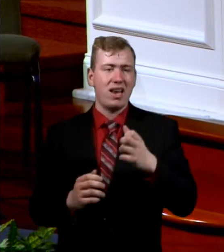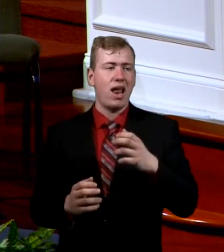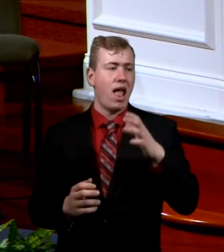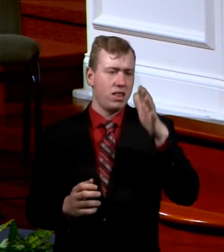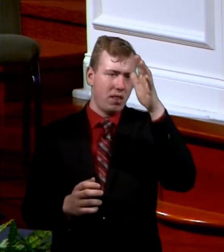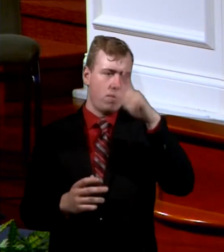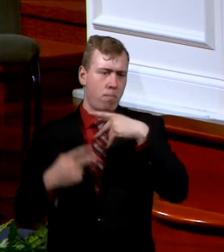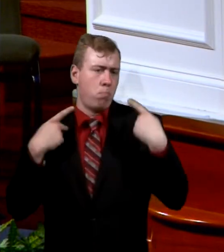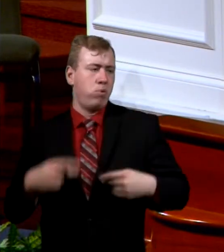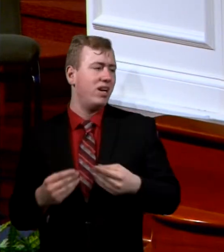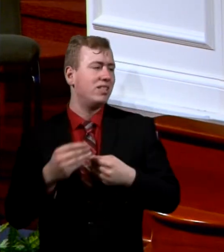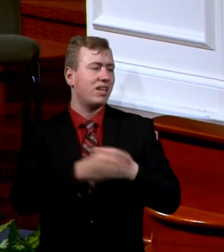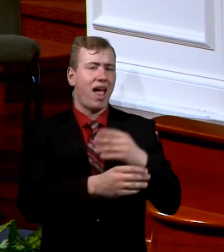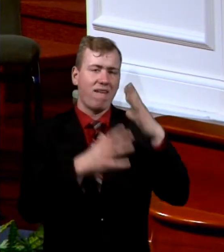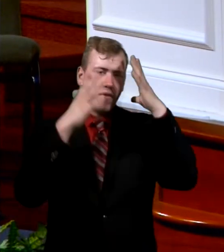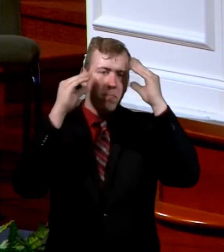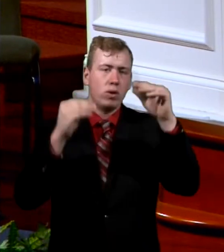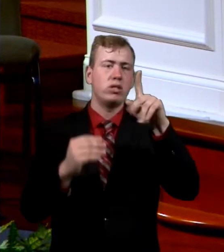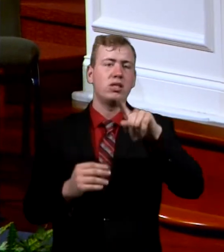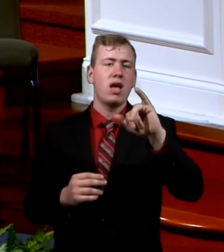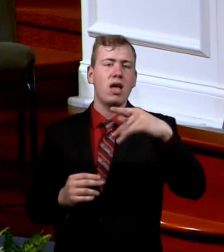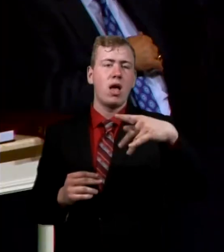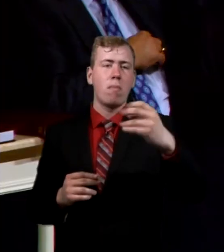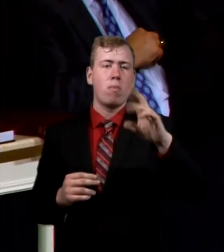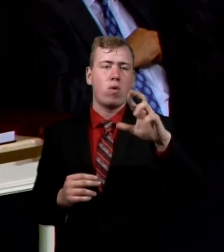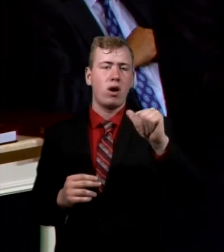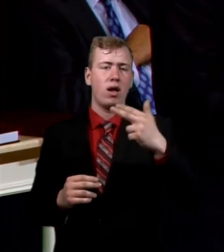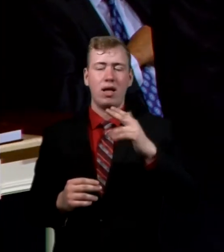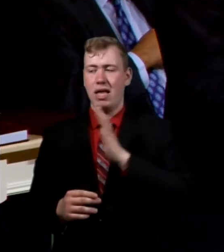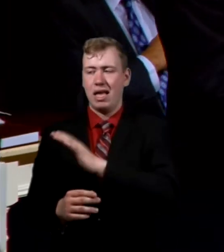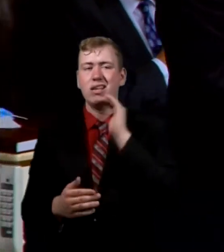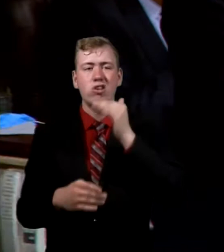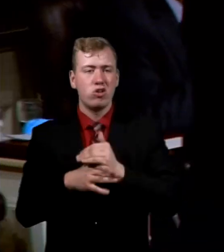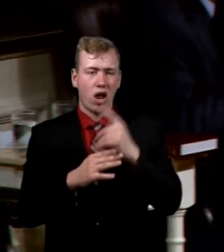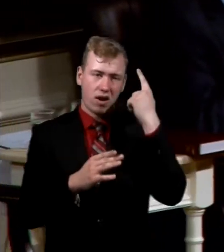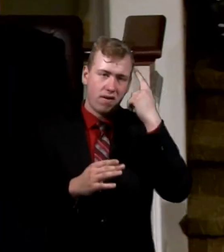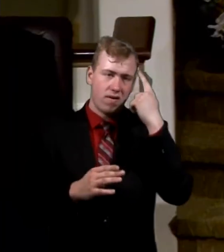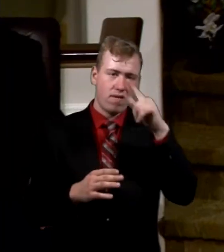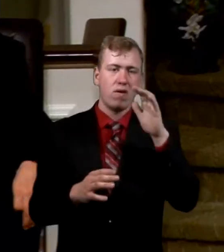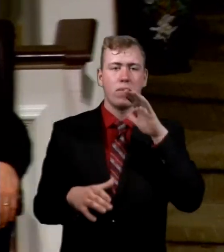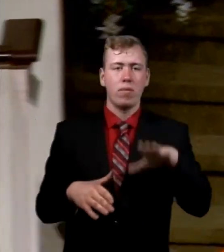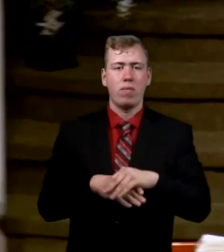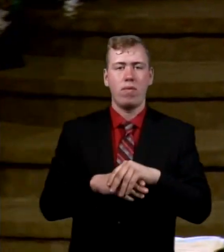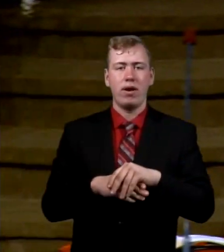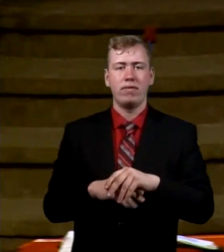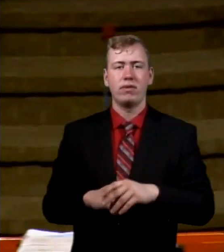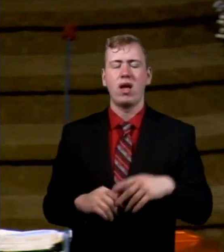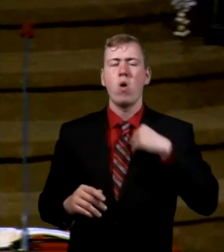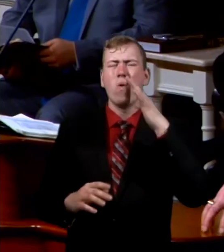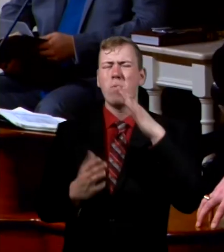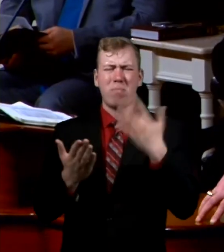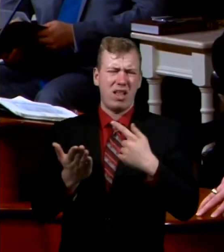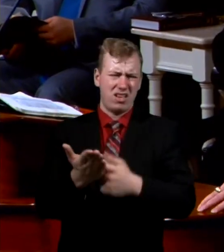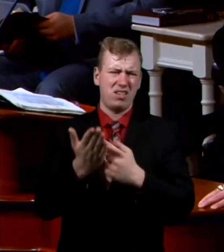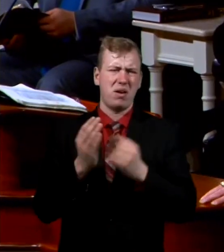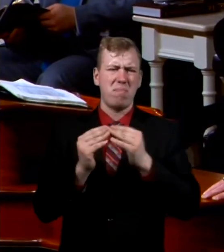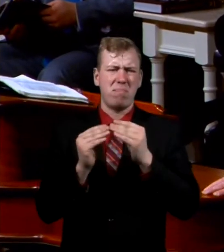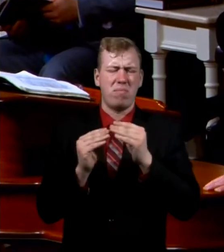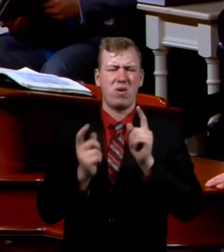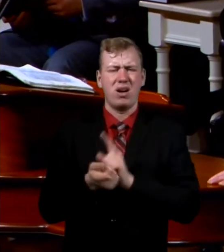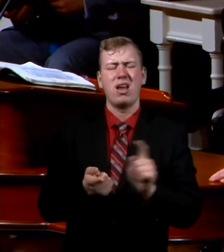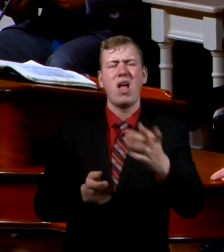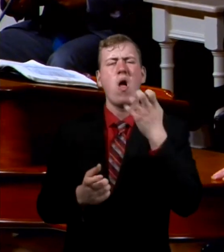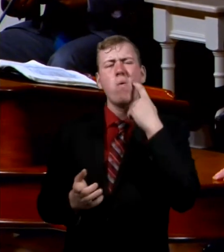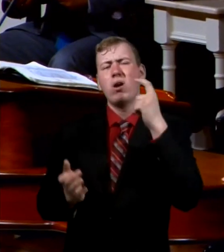his daughter. And, of course, they had a child. I want to just share with you a couple things that come to my mind today, and we'll talk about this more maybe next week. But I want you to